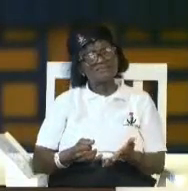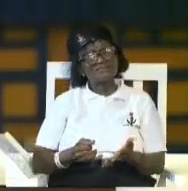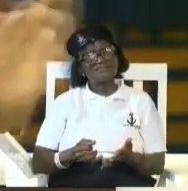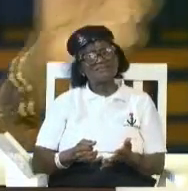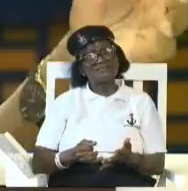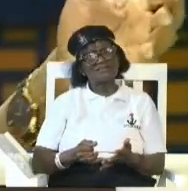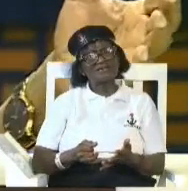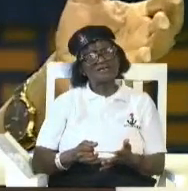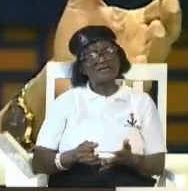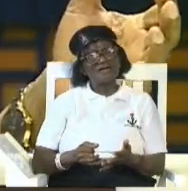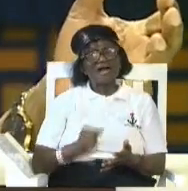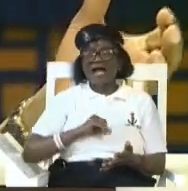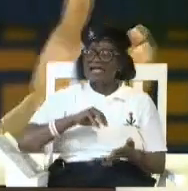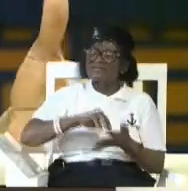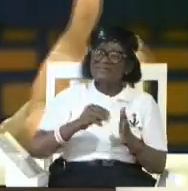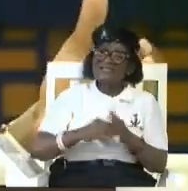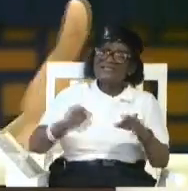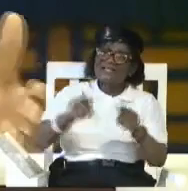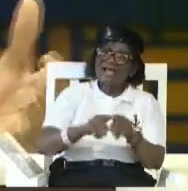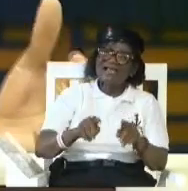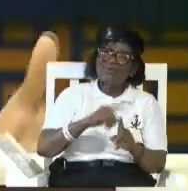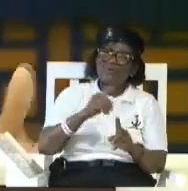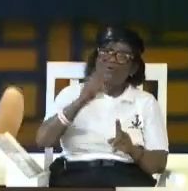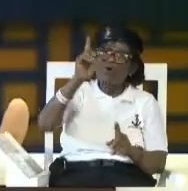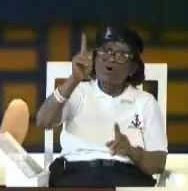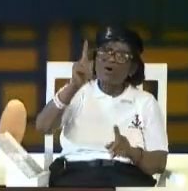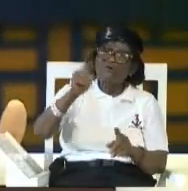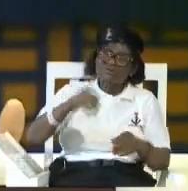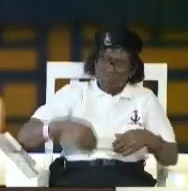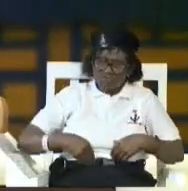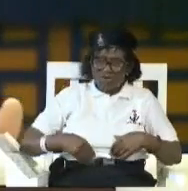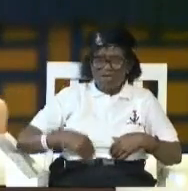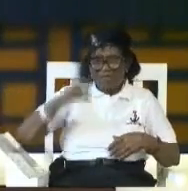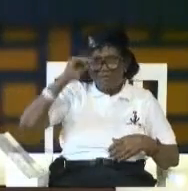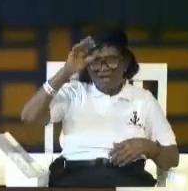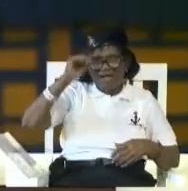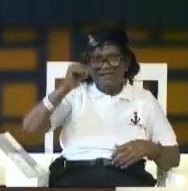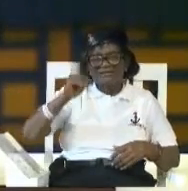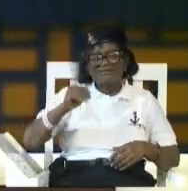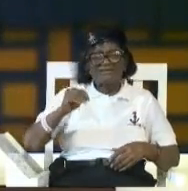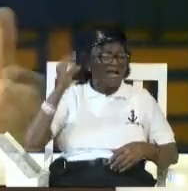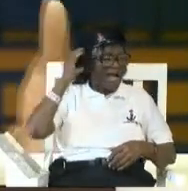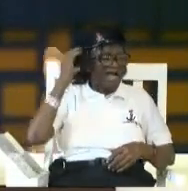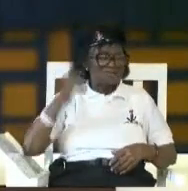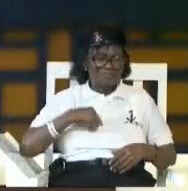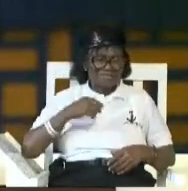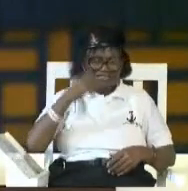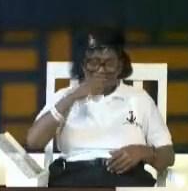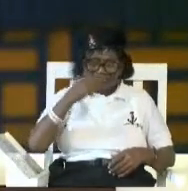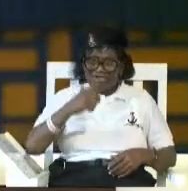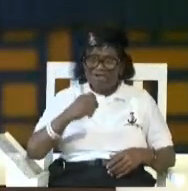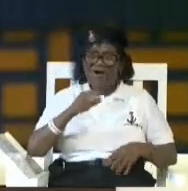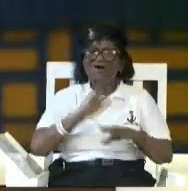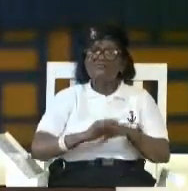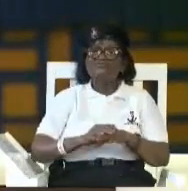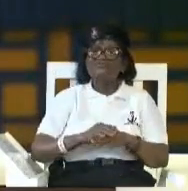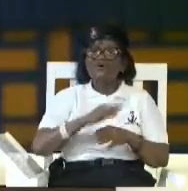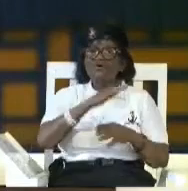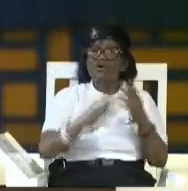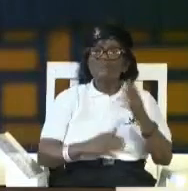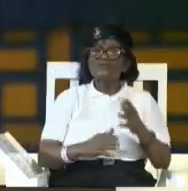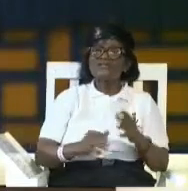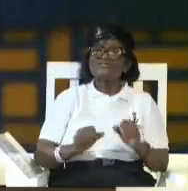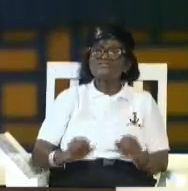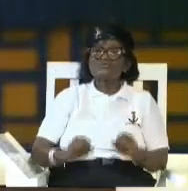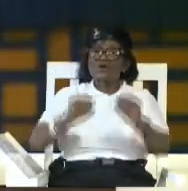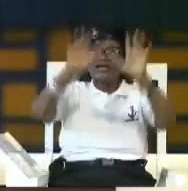I mean, like, one young man had me speak on total surrender in Ilorin.